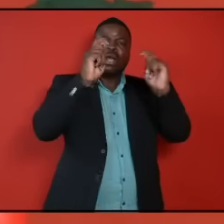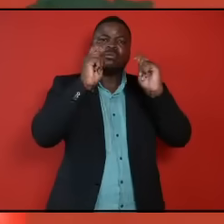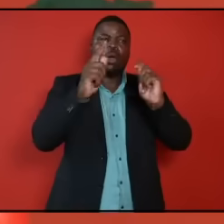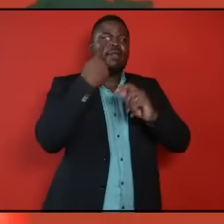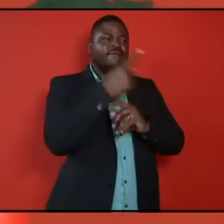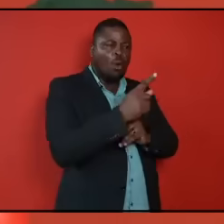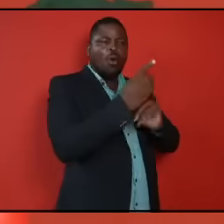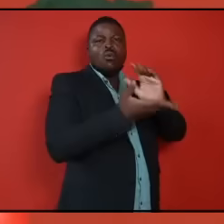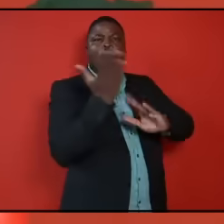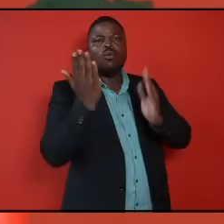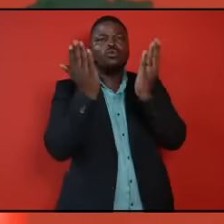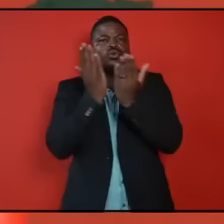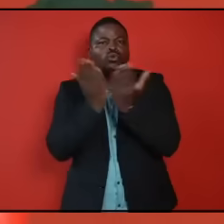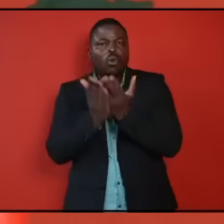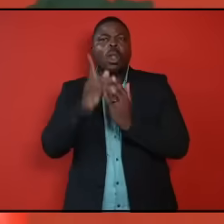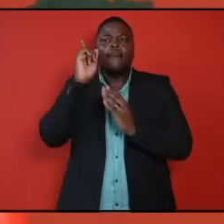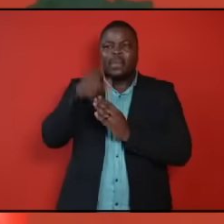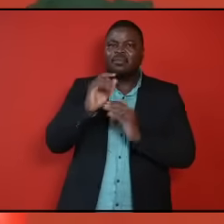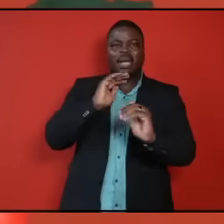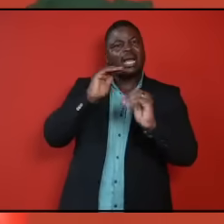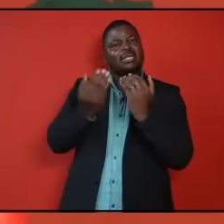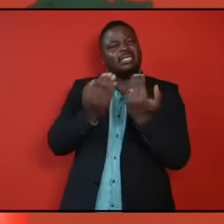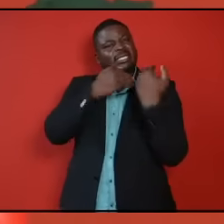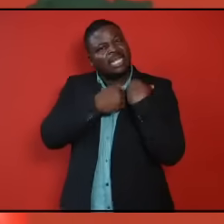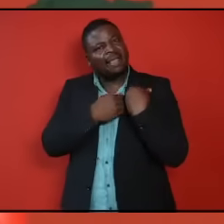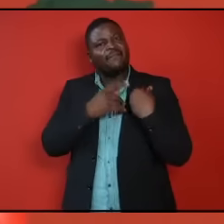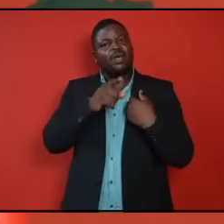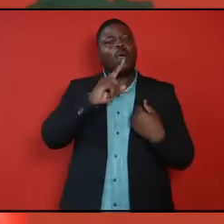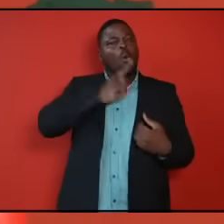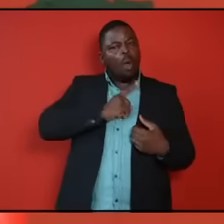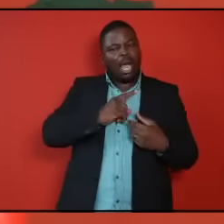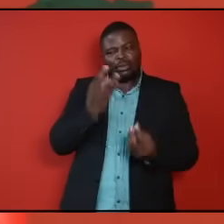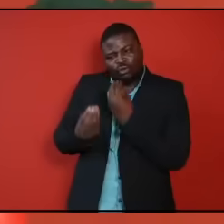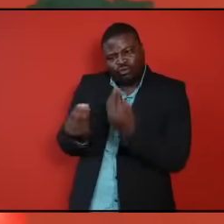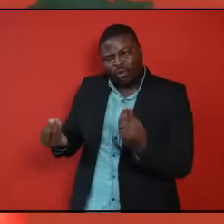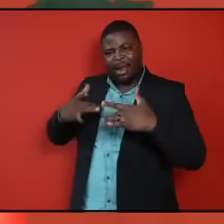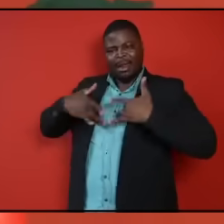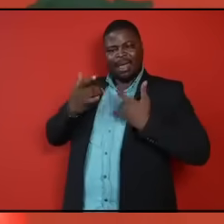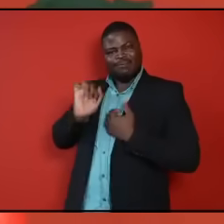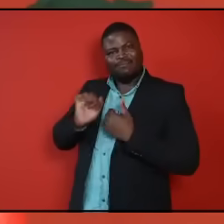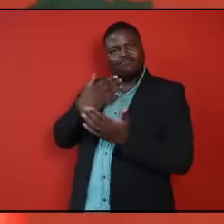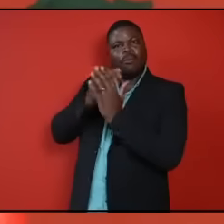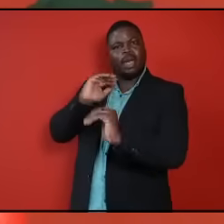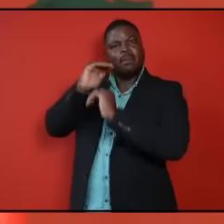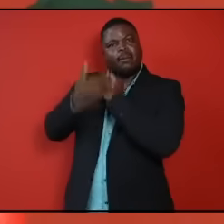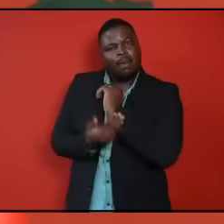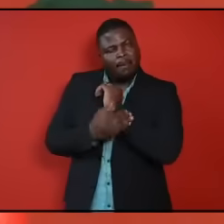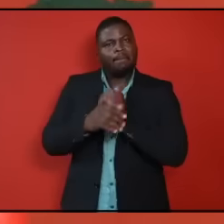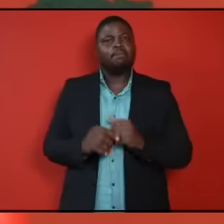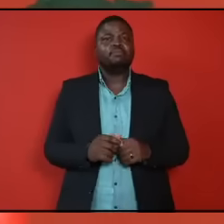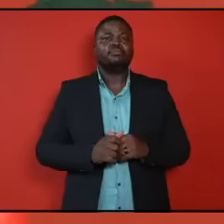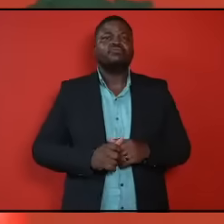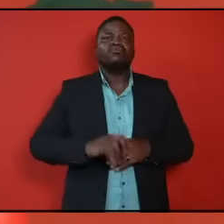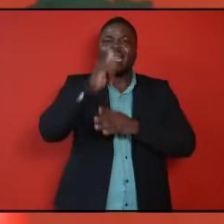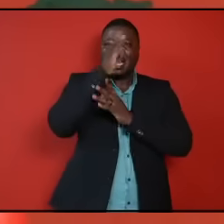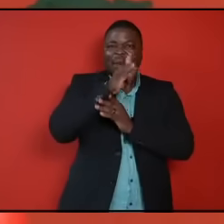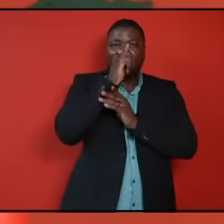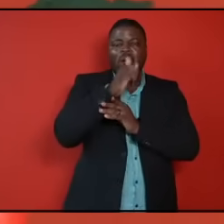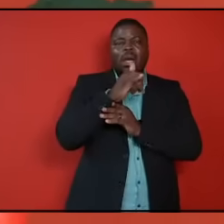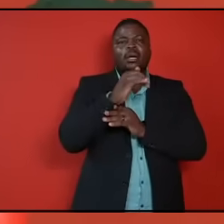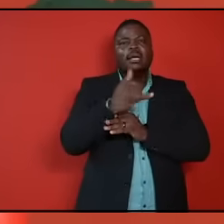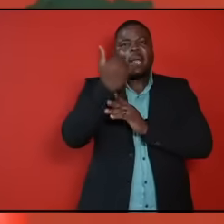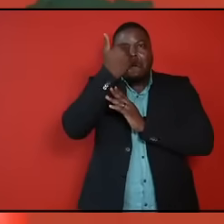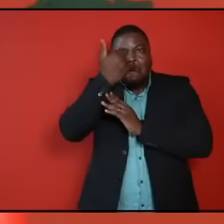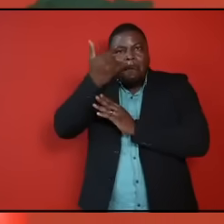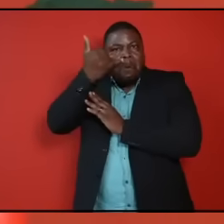entrusted with the lives of children. The rise of violent crime, gangsterism, and drug abuse, particularly in